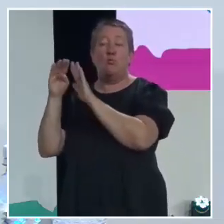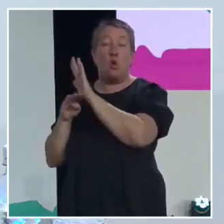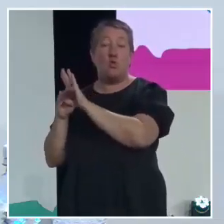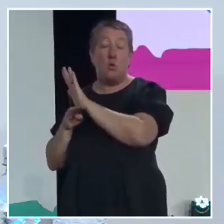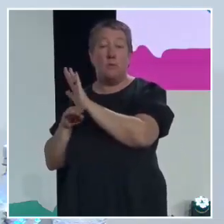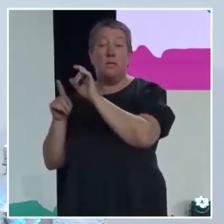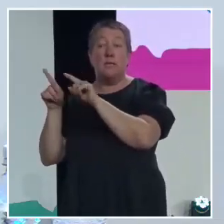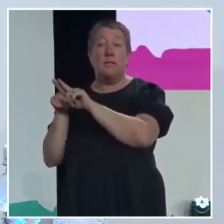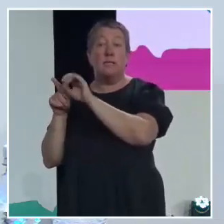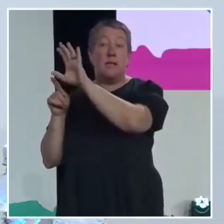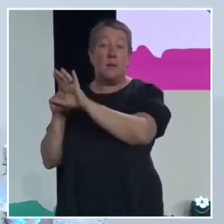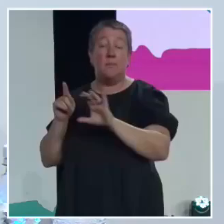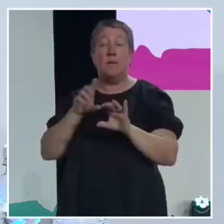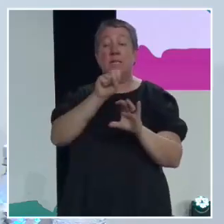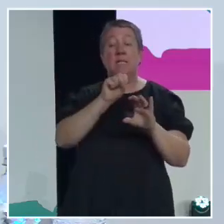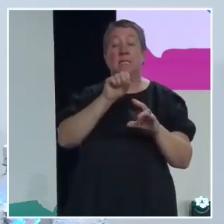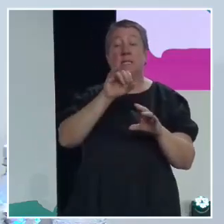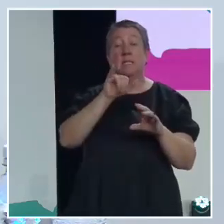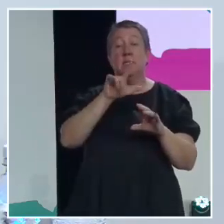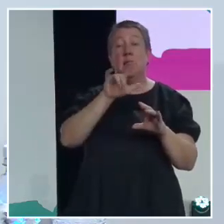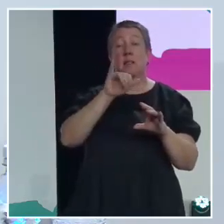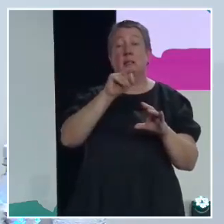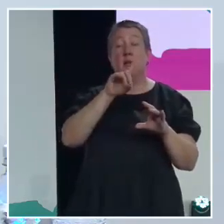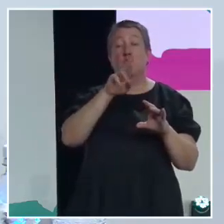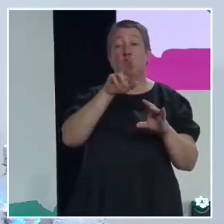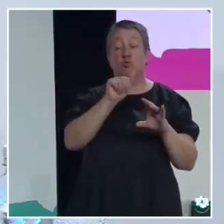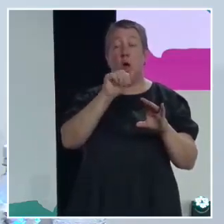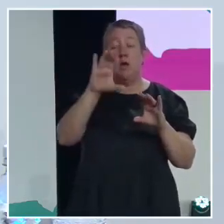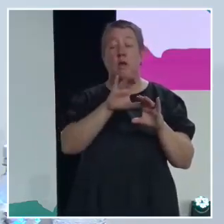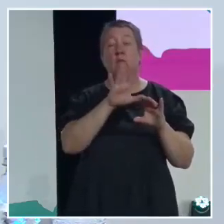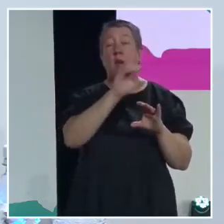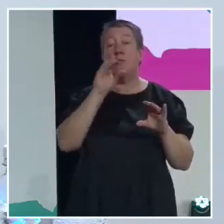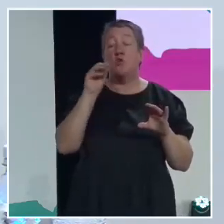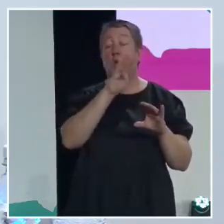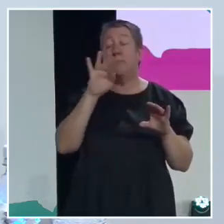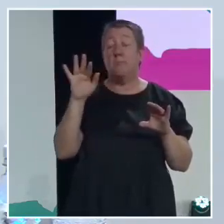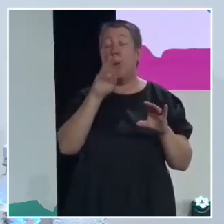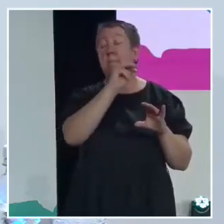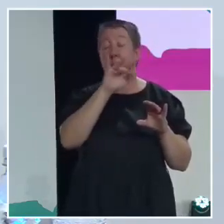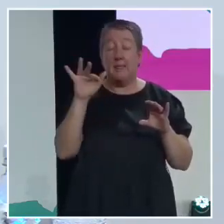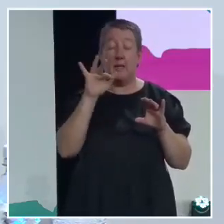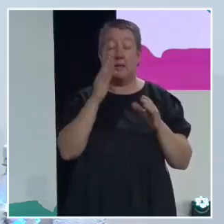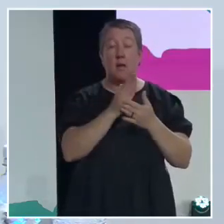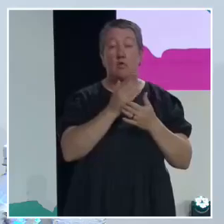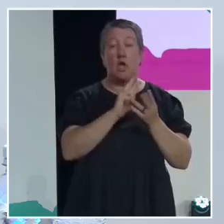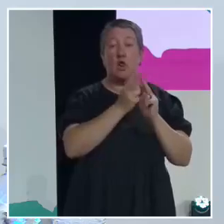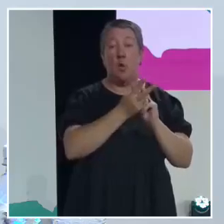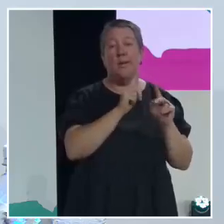that Solyndra got. Solyndra failed. It was a $500 million guaranteed loan. Taxpayer paid the bill, got pretty upset by